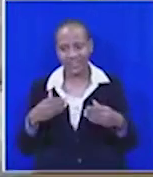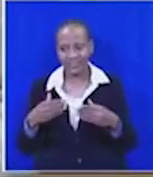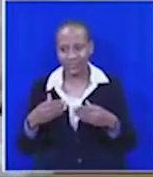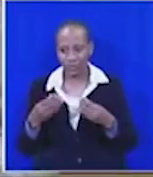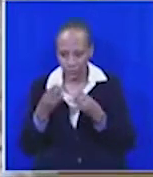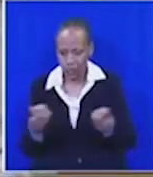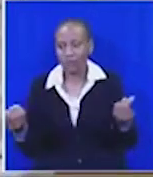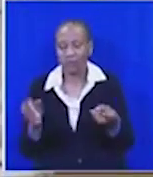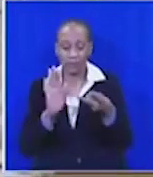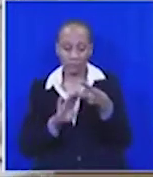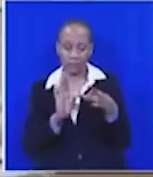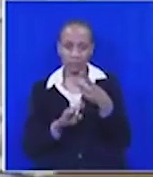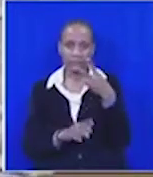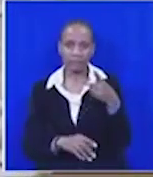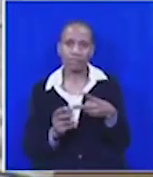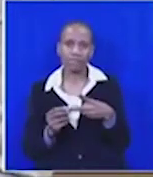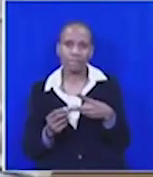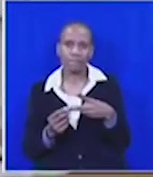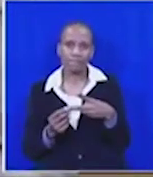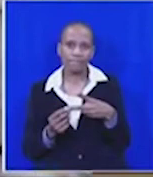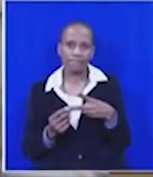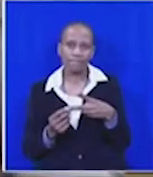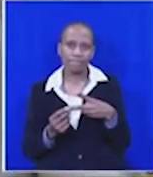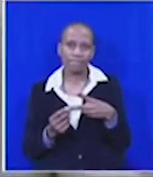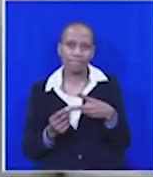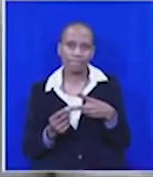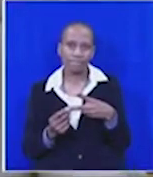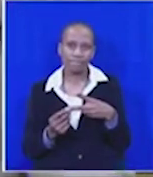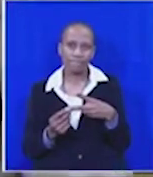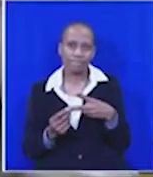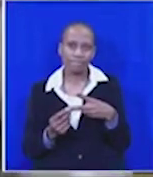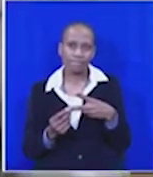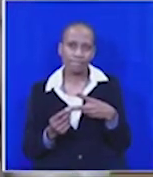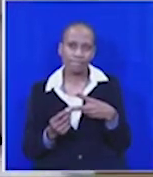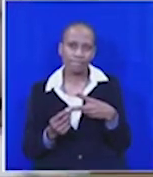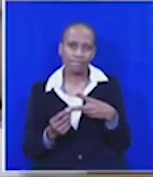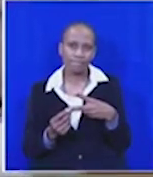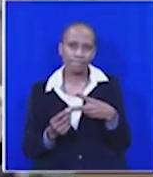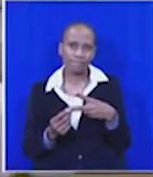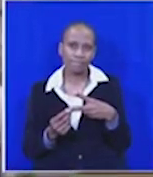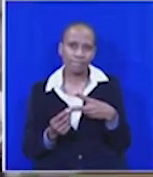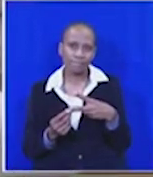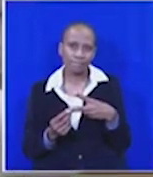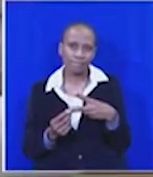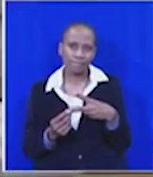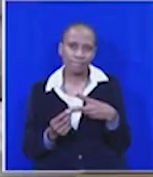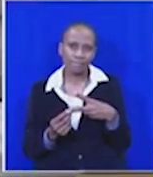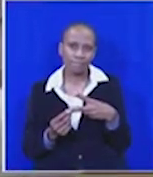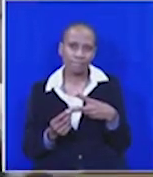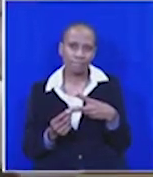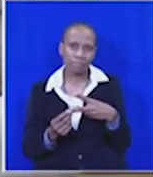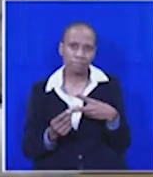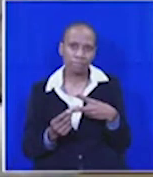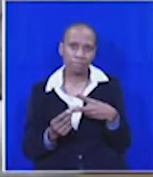thing. The second thing is that we have got to mobilize quite